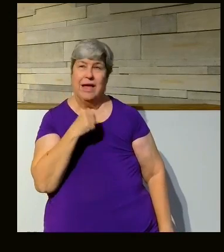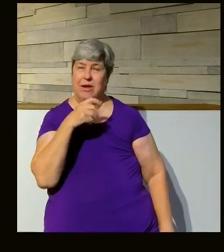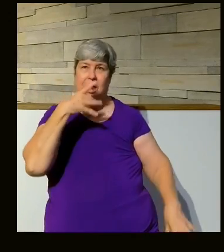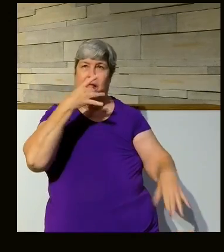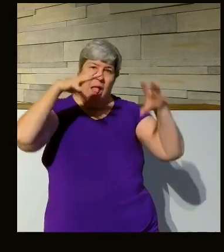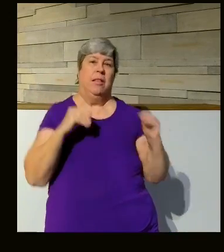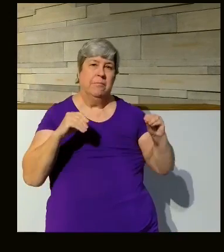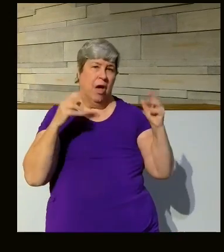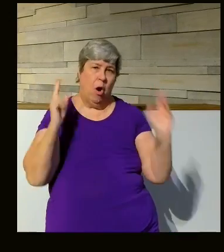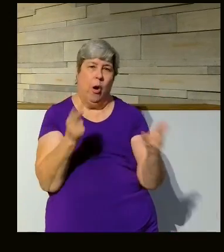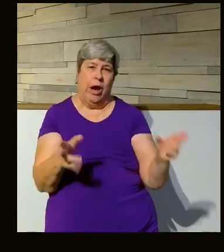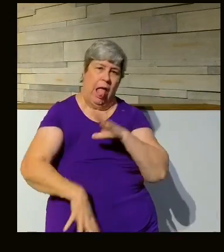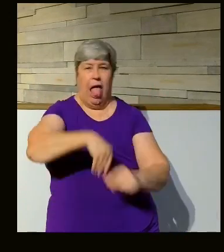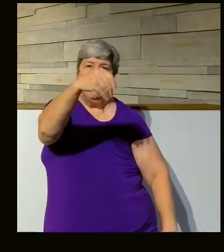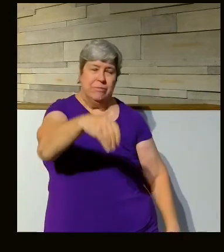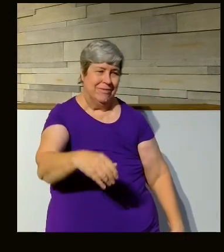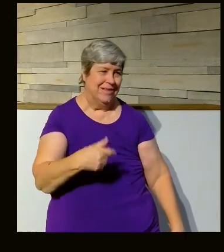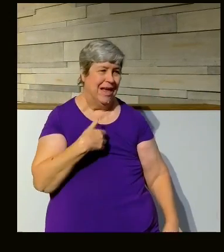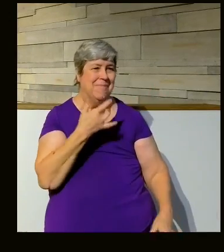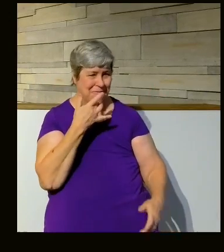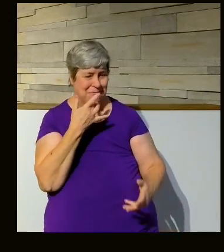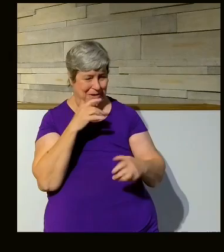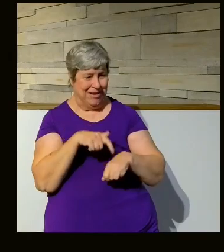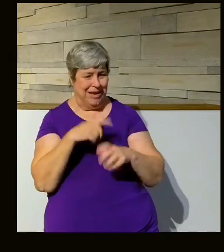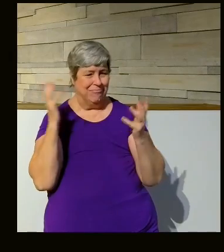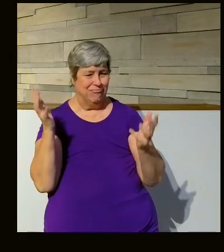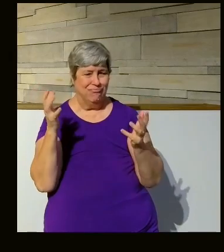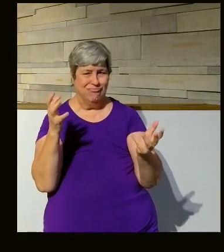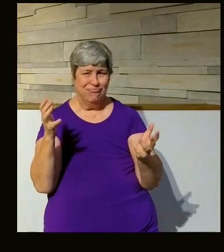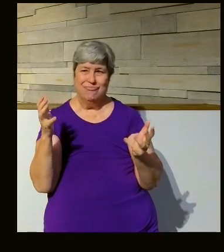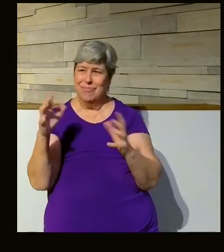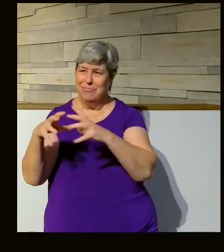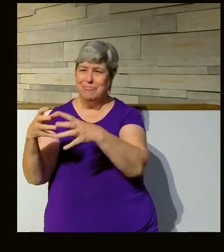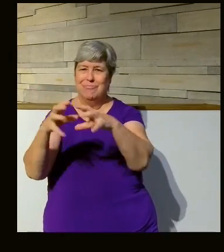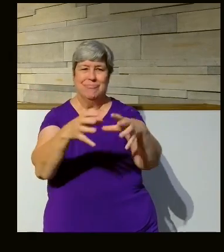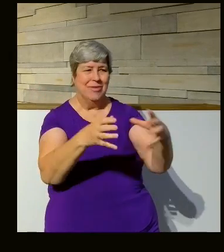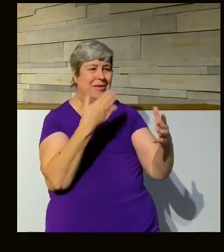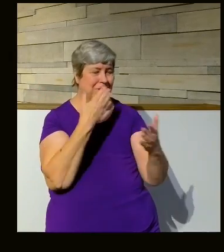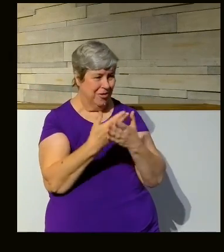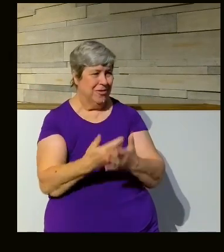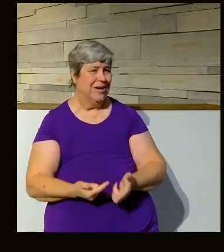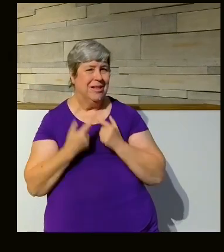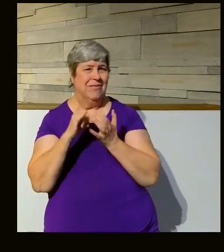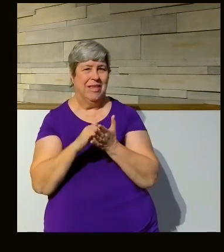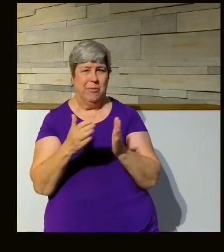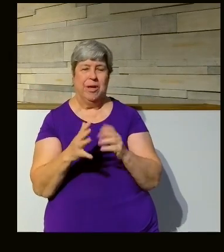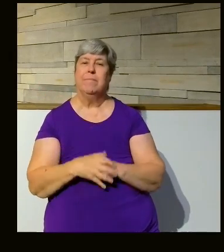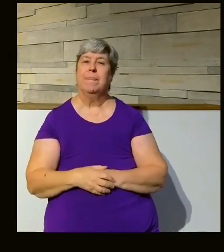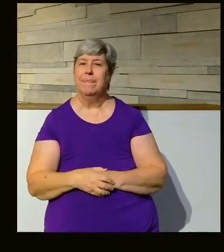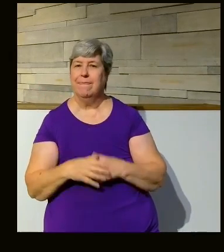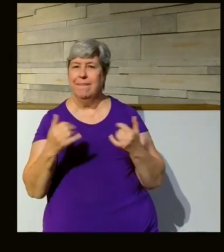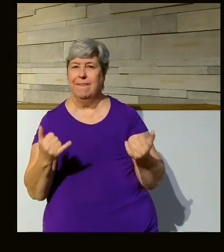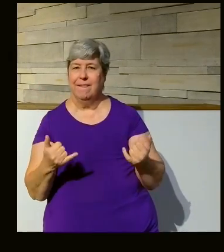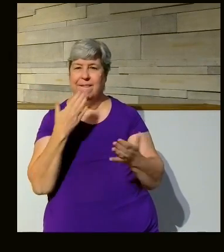lights out. I don't try to run you out of here. I like the linger time. It's good. It's healthy for us to live that way. Folks, in this right